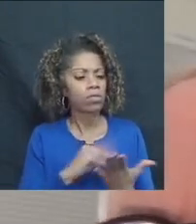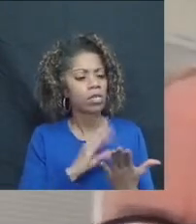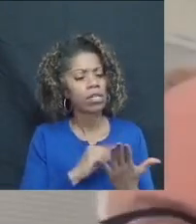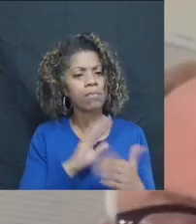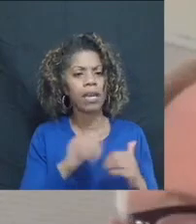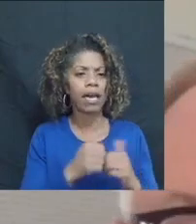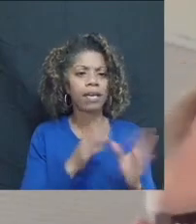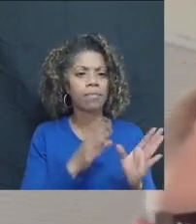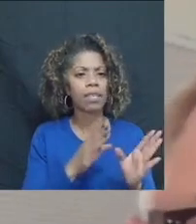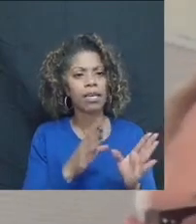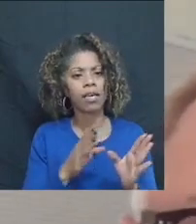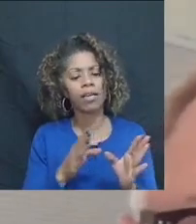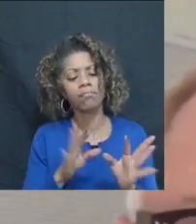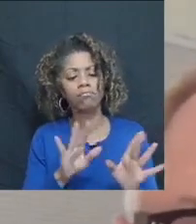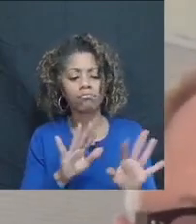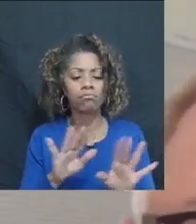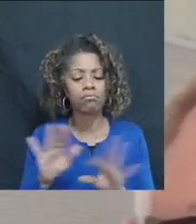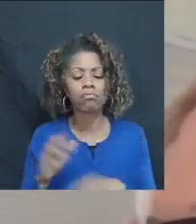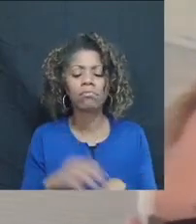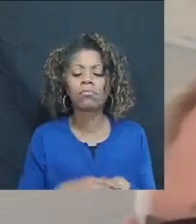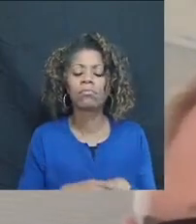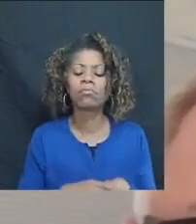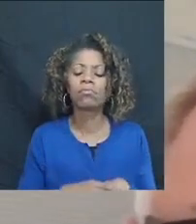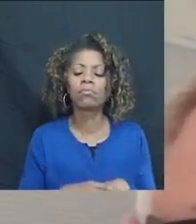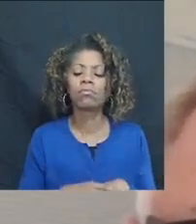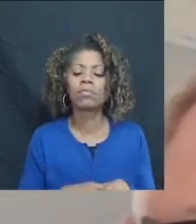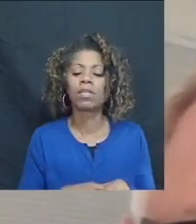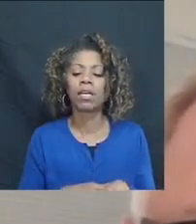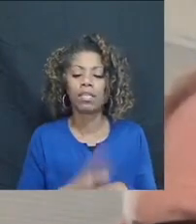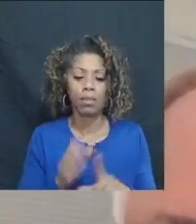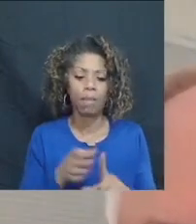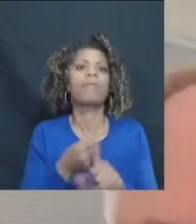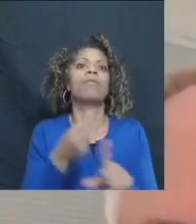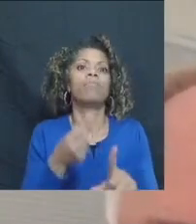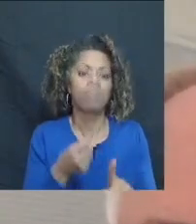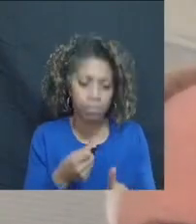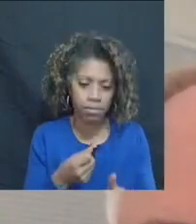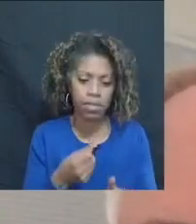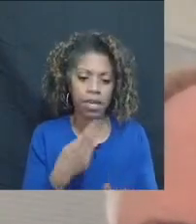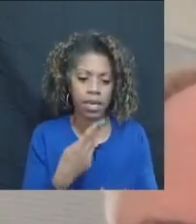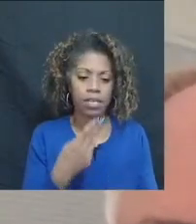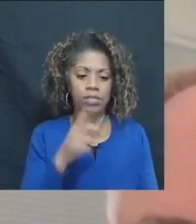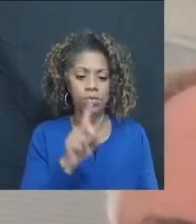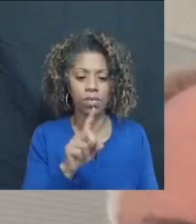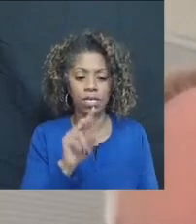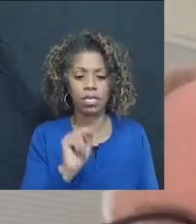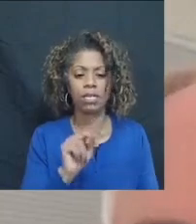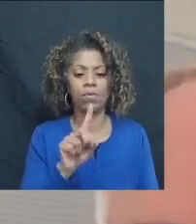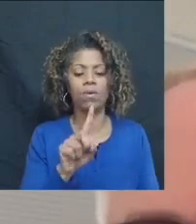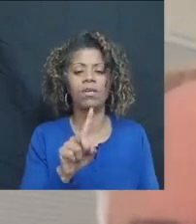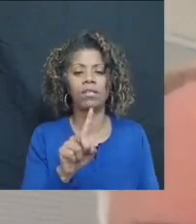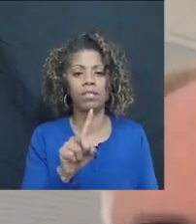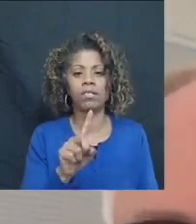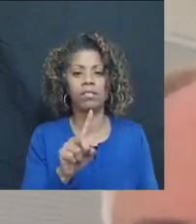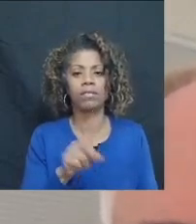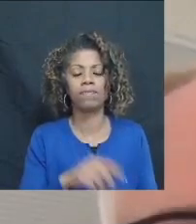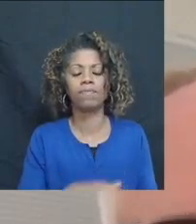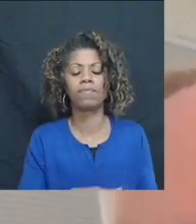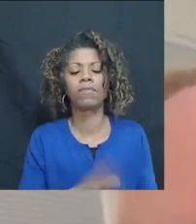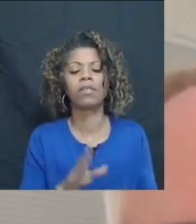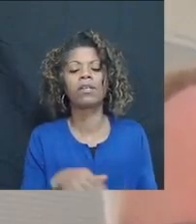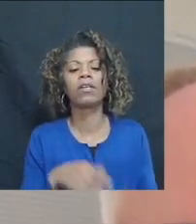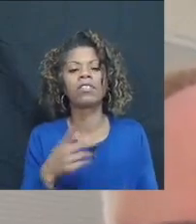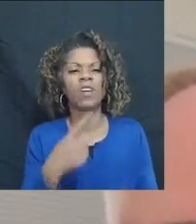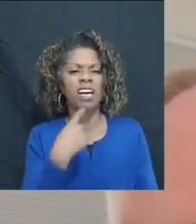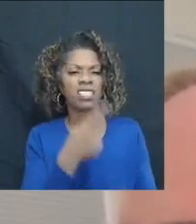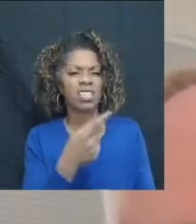Governor Daniels, a story I'll tell quickly is that we saw this emerging. You had Rich Besser, the acting director of CDC, on the